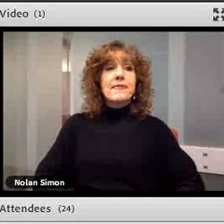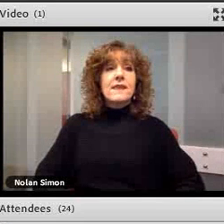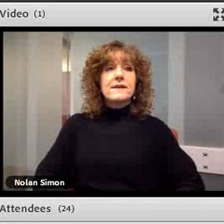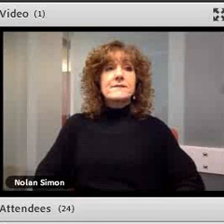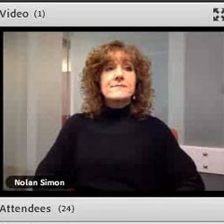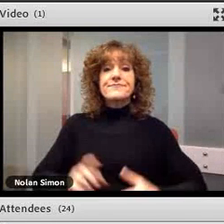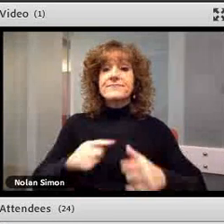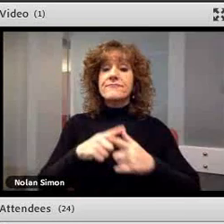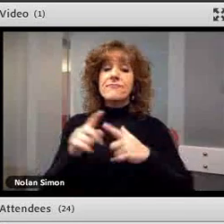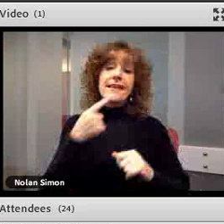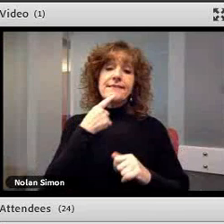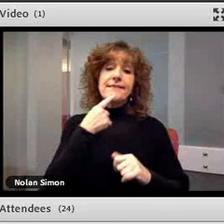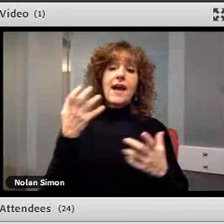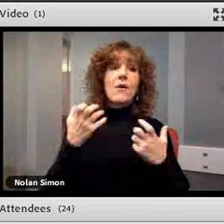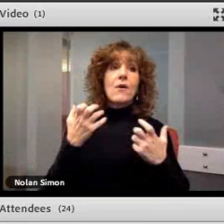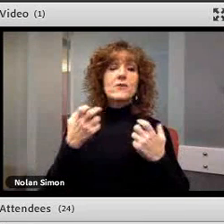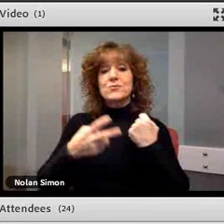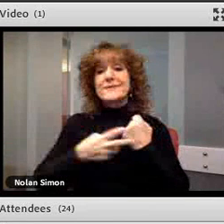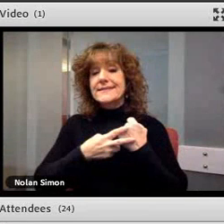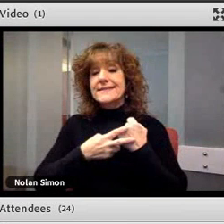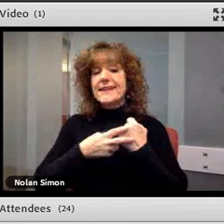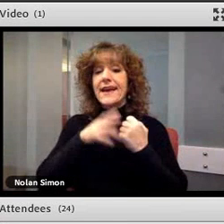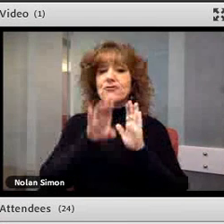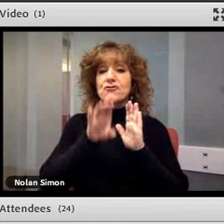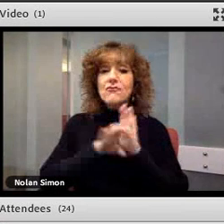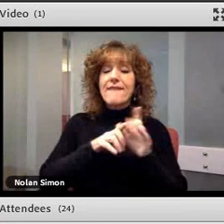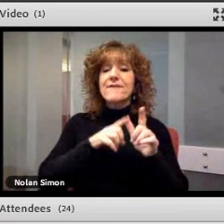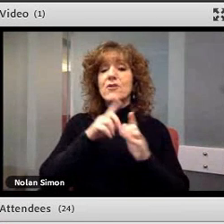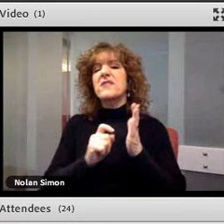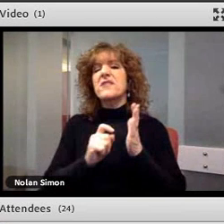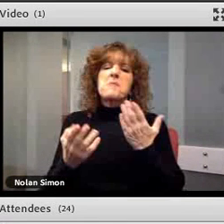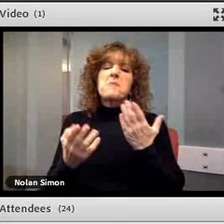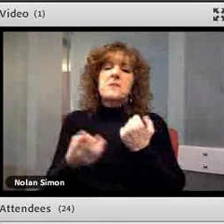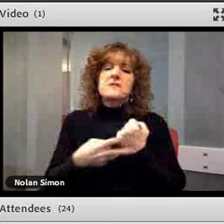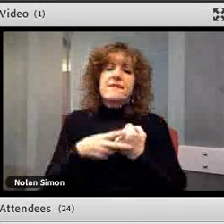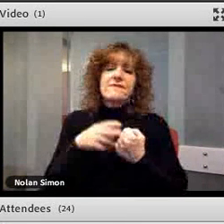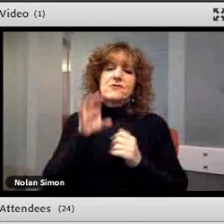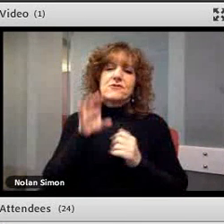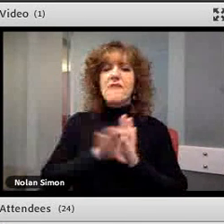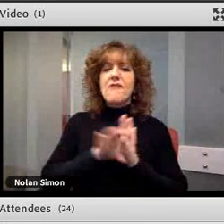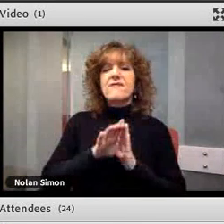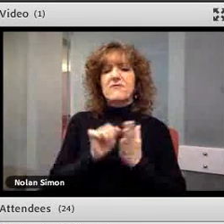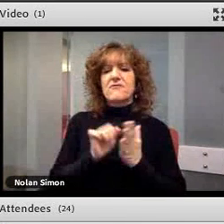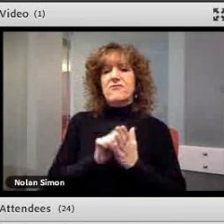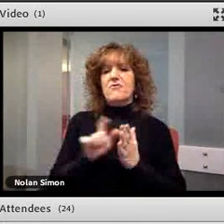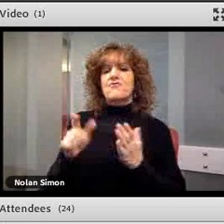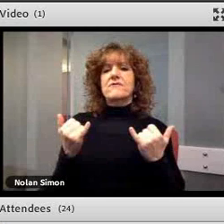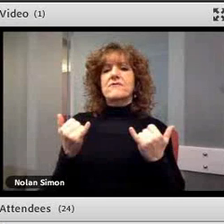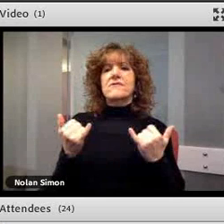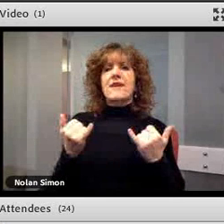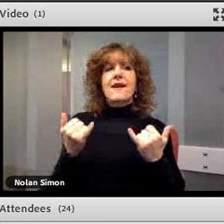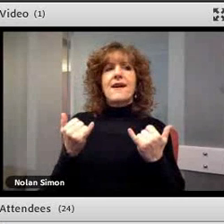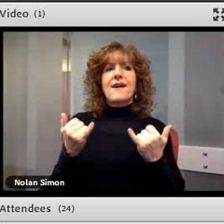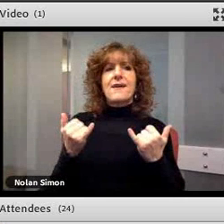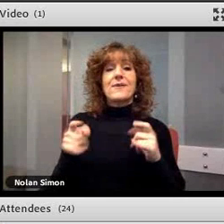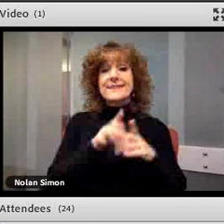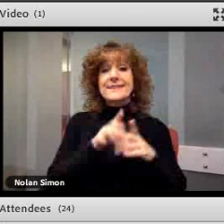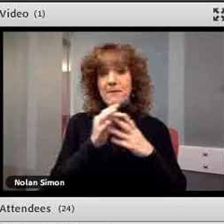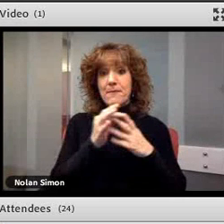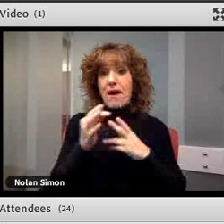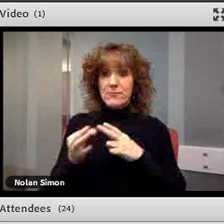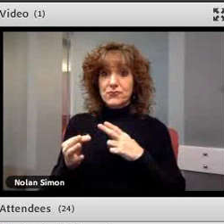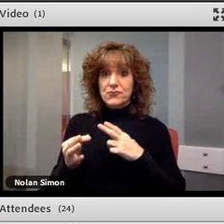Okay? And then I can say I want to save the graphics or the video. I think maybe I'll just save the graphics this time. The same options